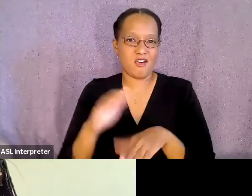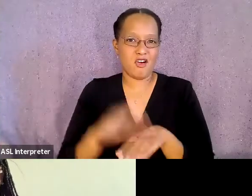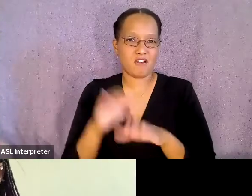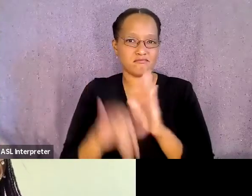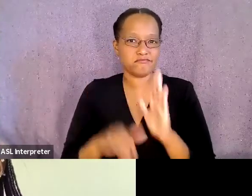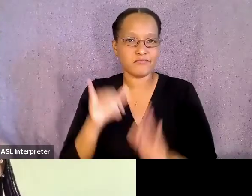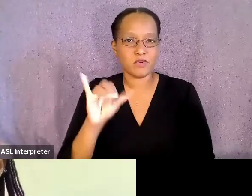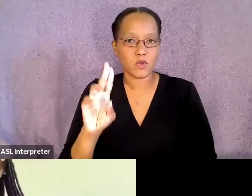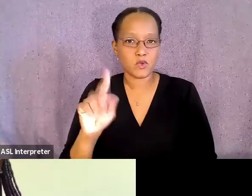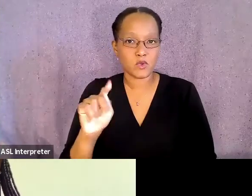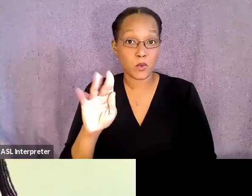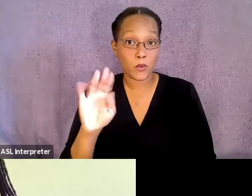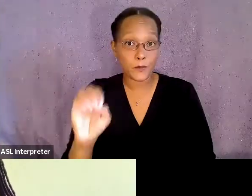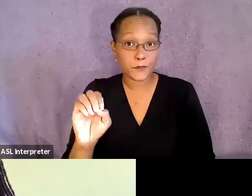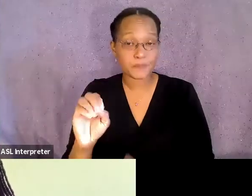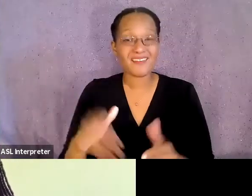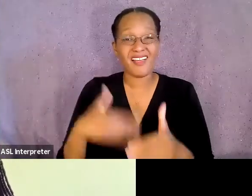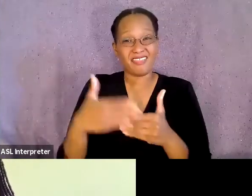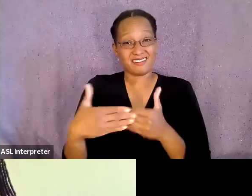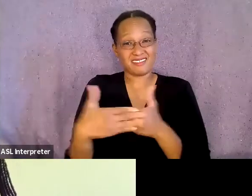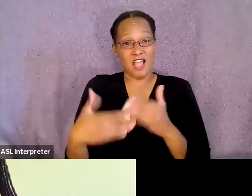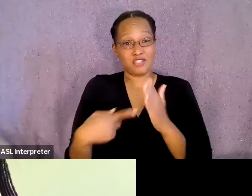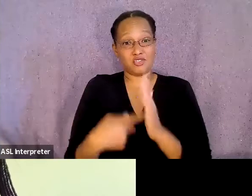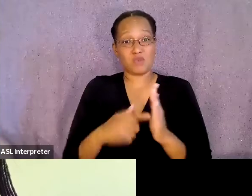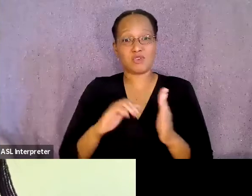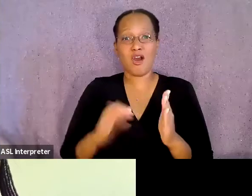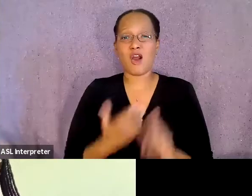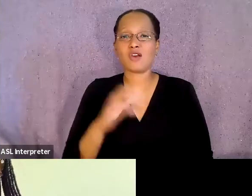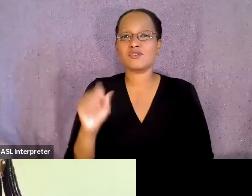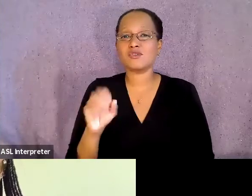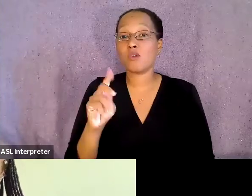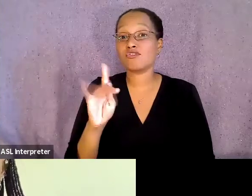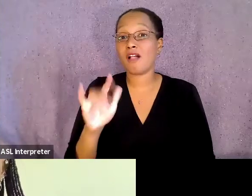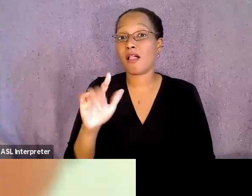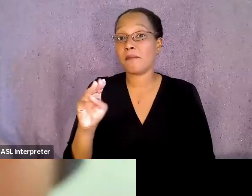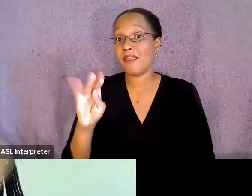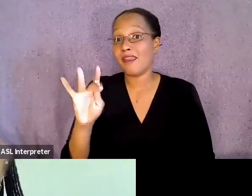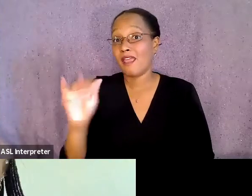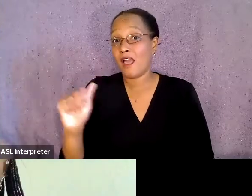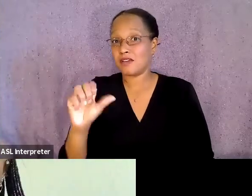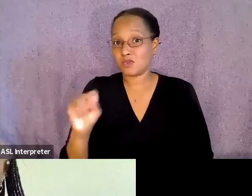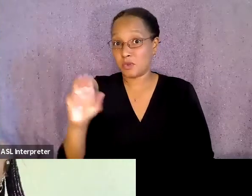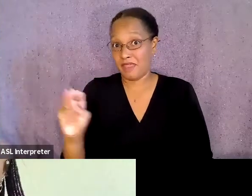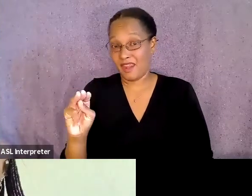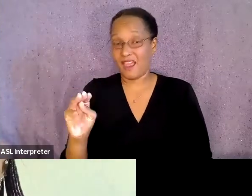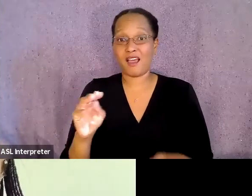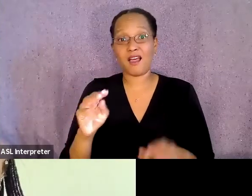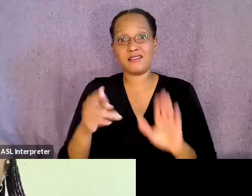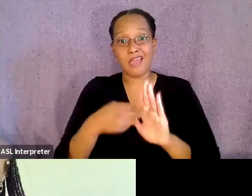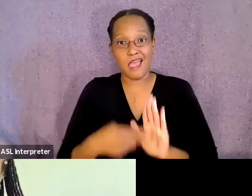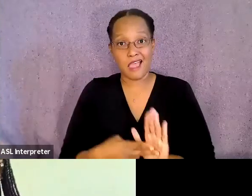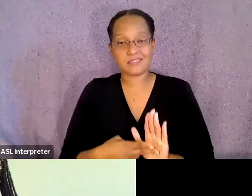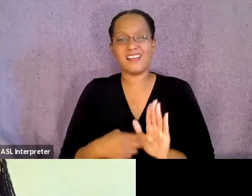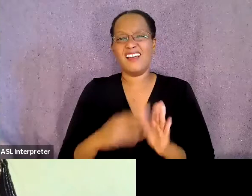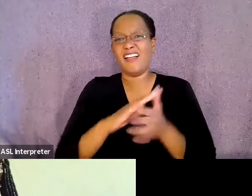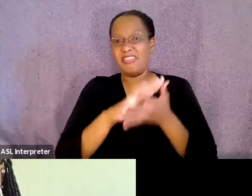of our social media handles. I'm not going to read those aloud because it's a mouthful, but again, these were posted in the email